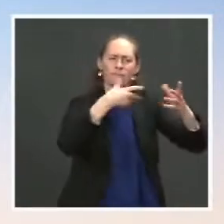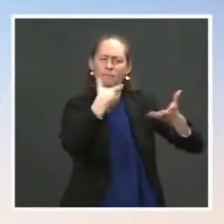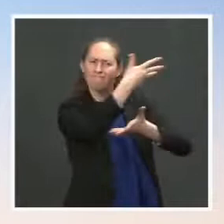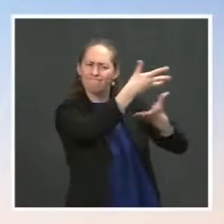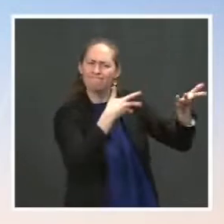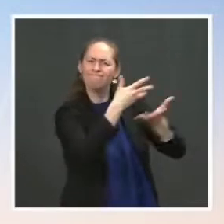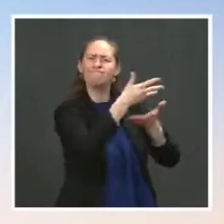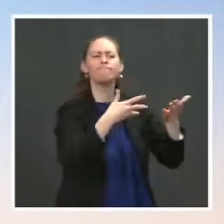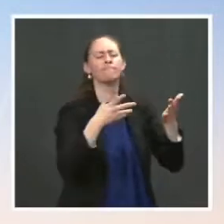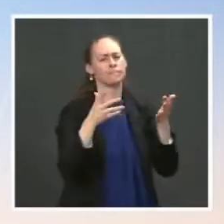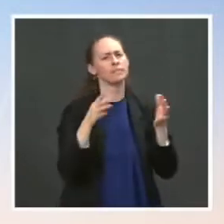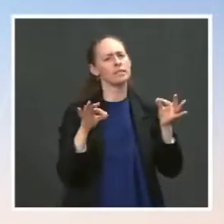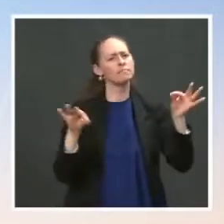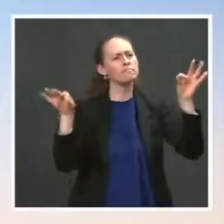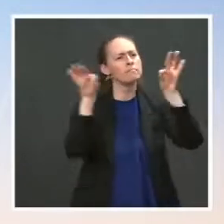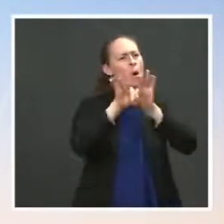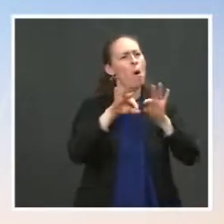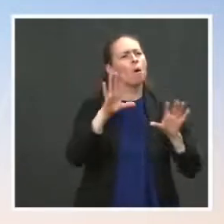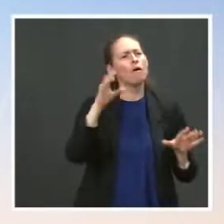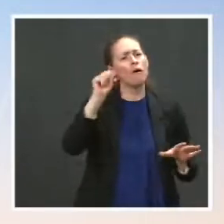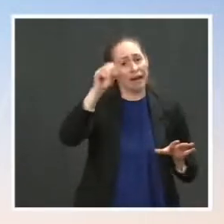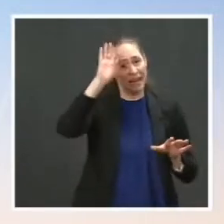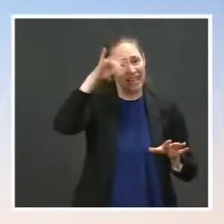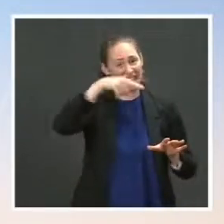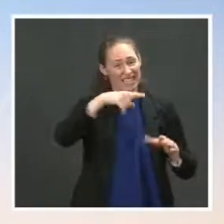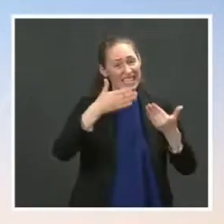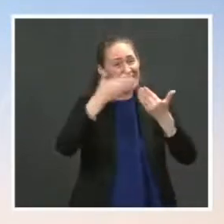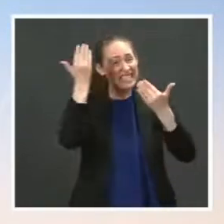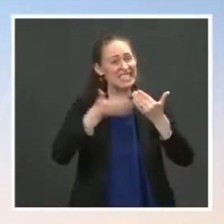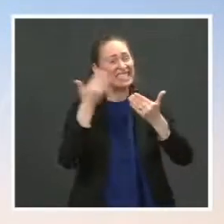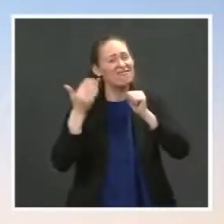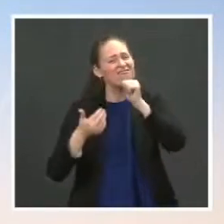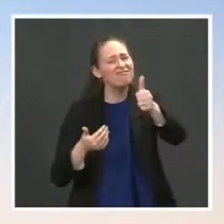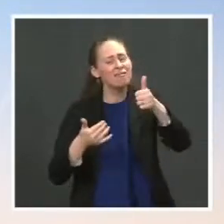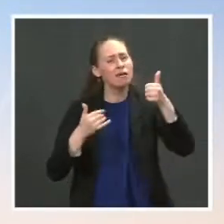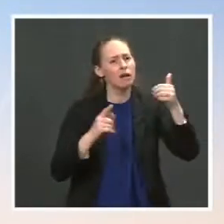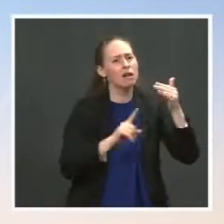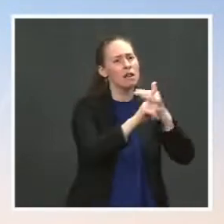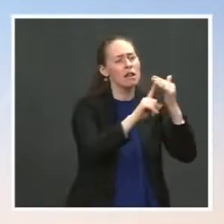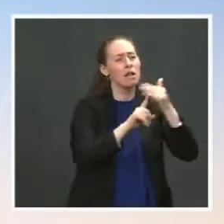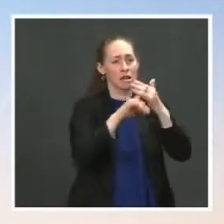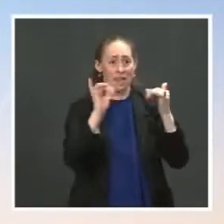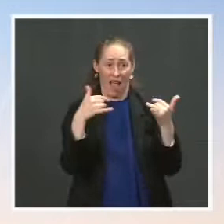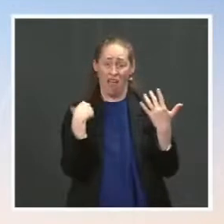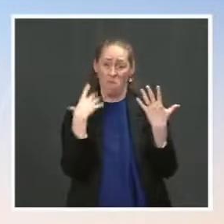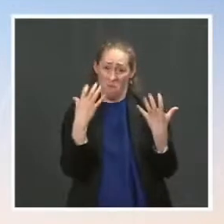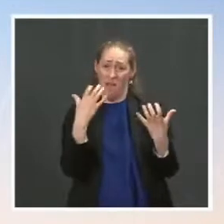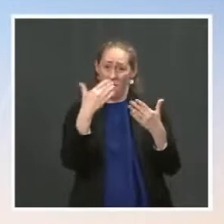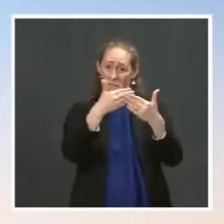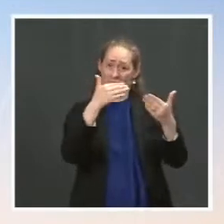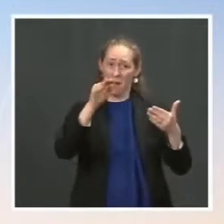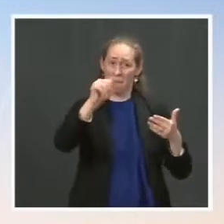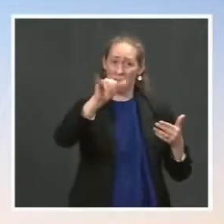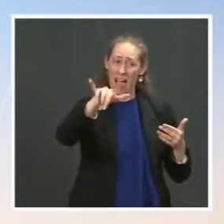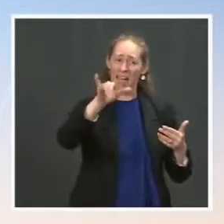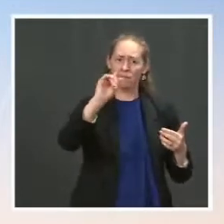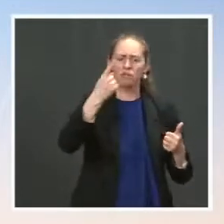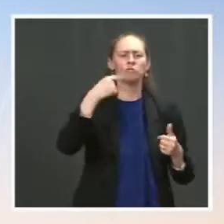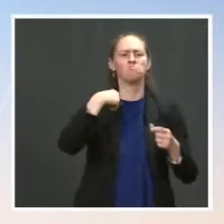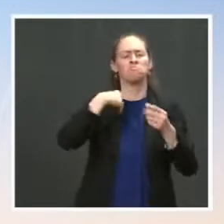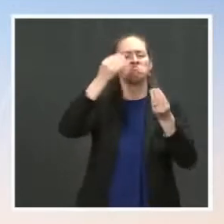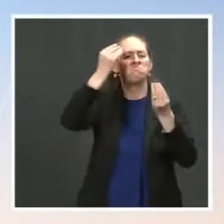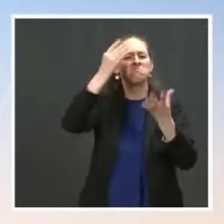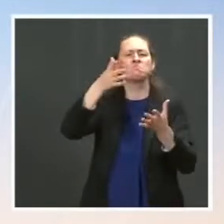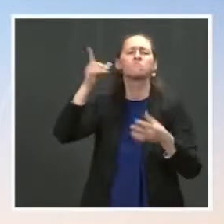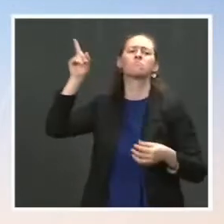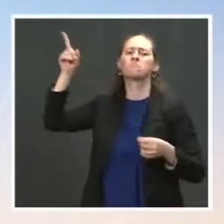operationally challenging to get troops out by May 1st, but I certainly expect you will hear from him on what his decision is in advance of